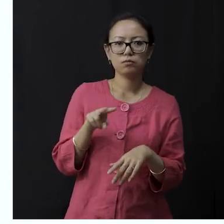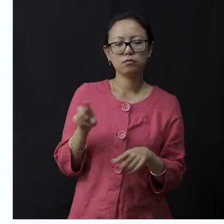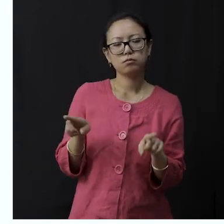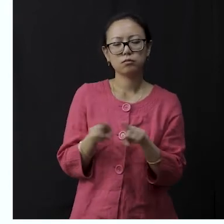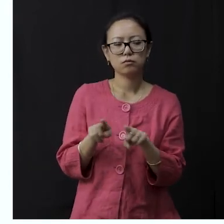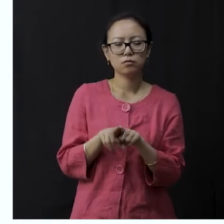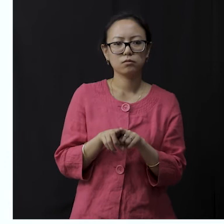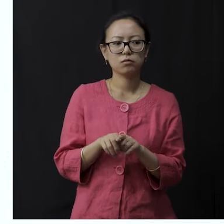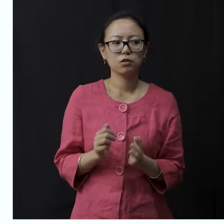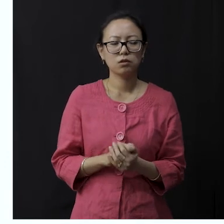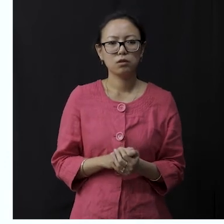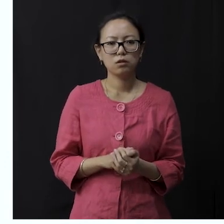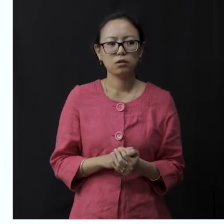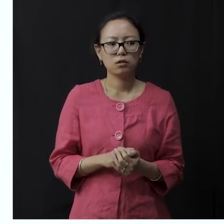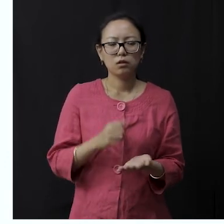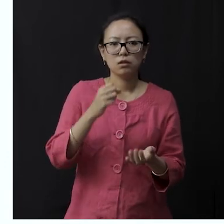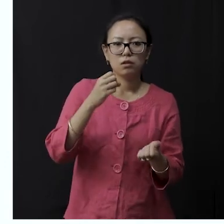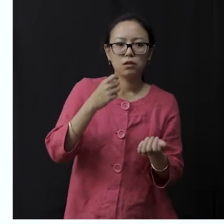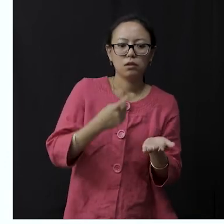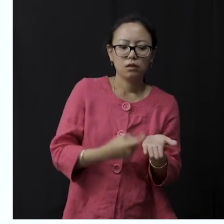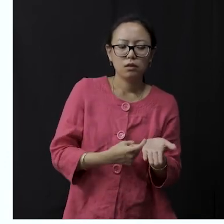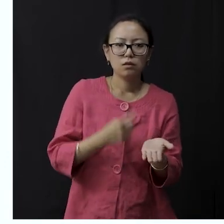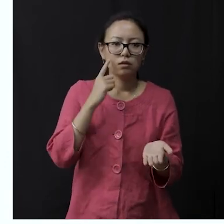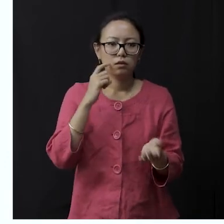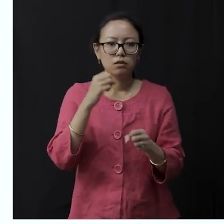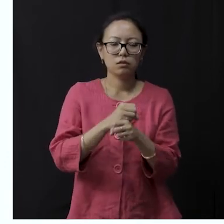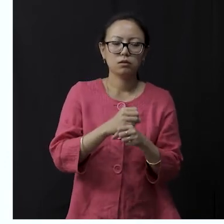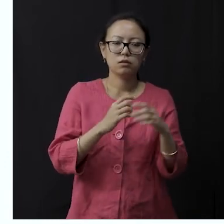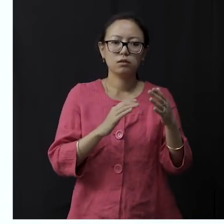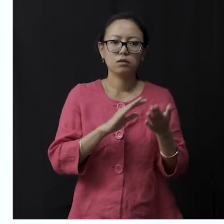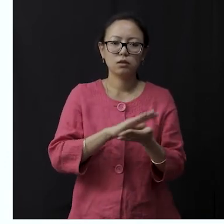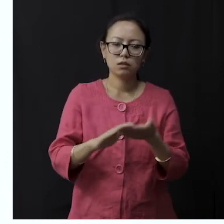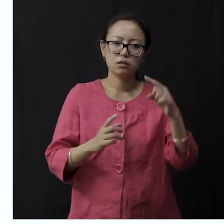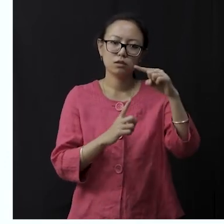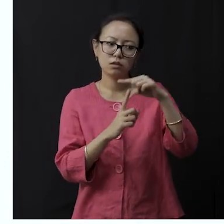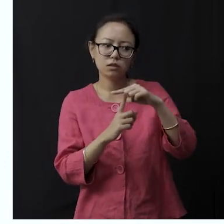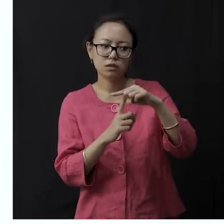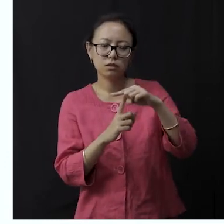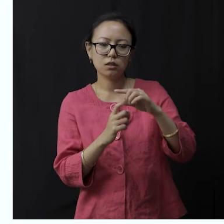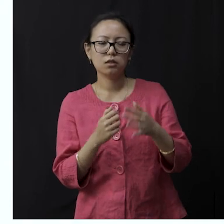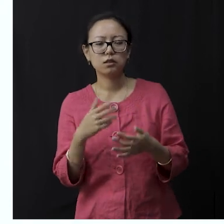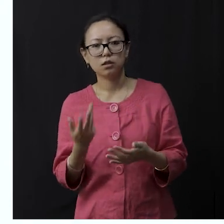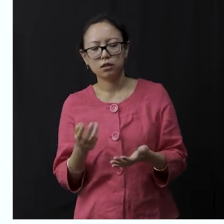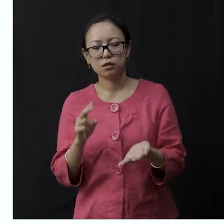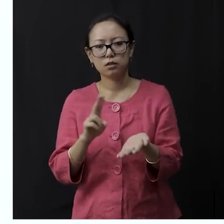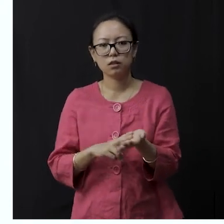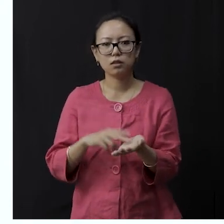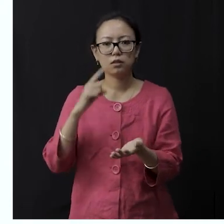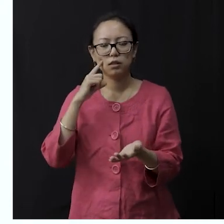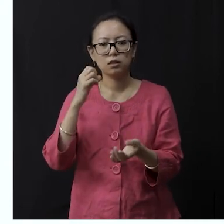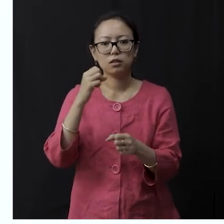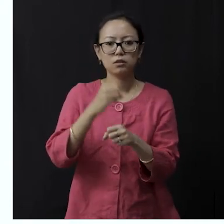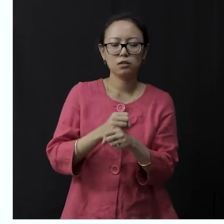right, night. The ending, it sounds similar, right? Can you listen once more? The ending of right and